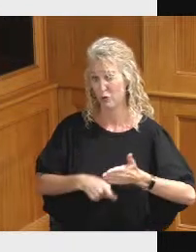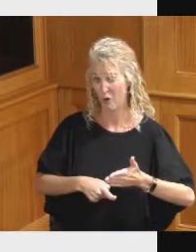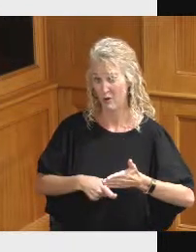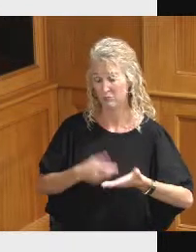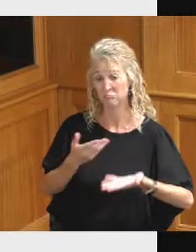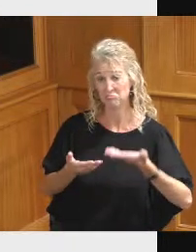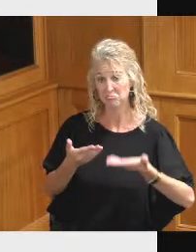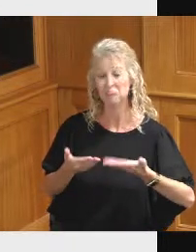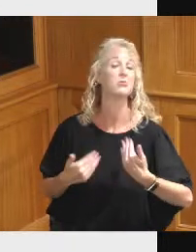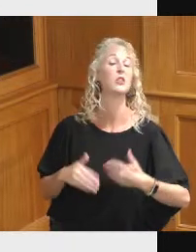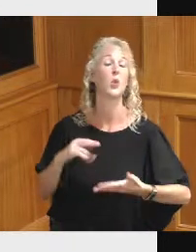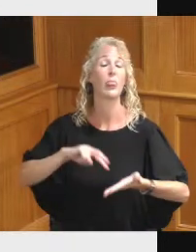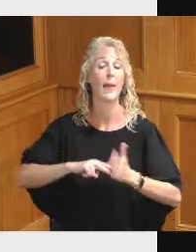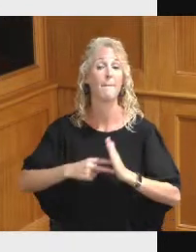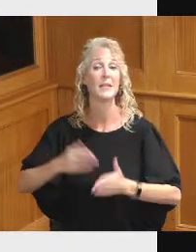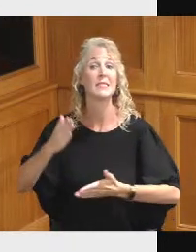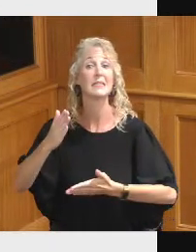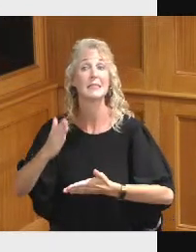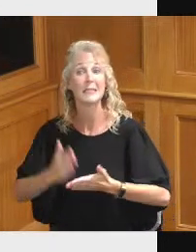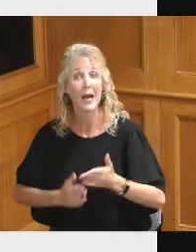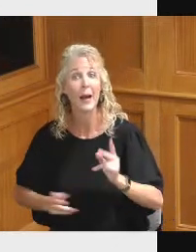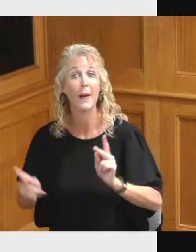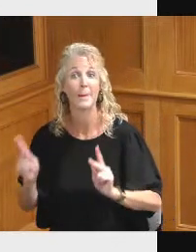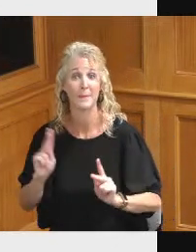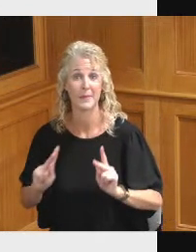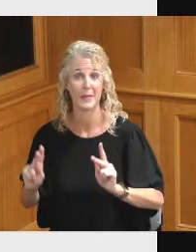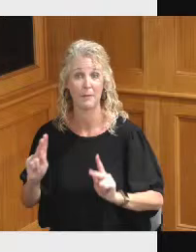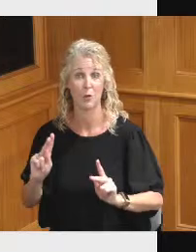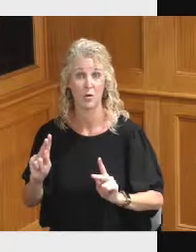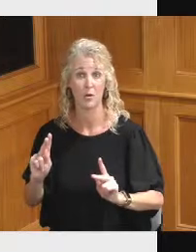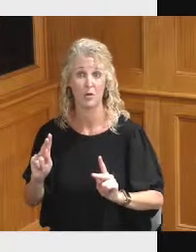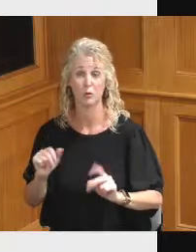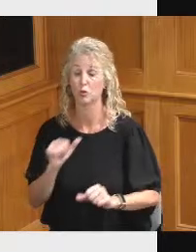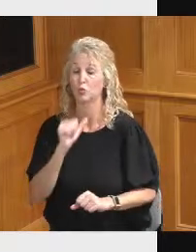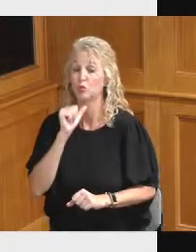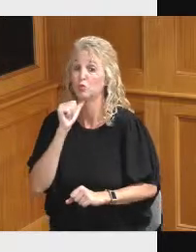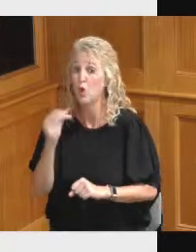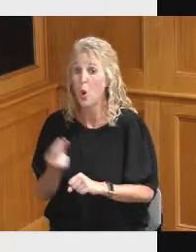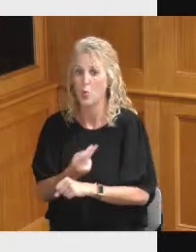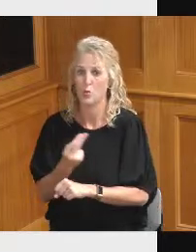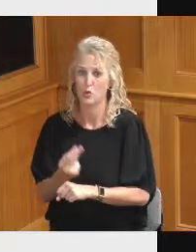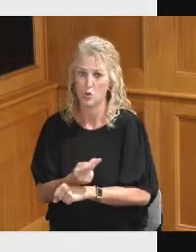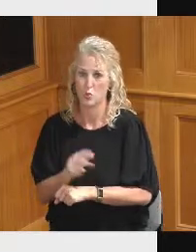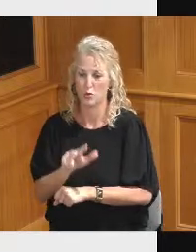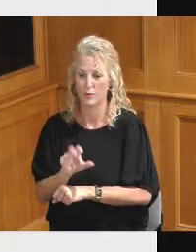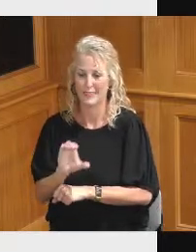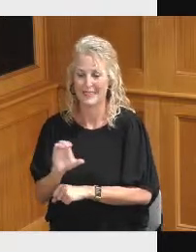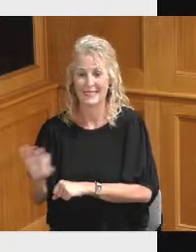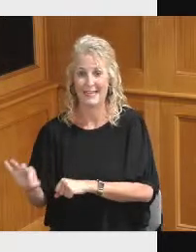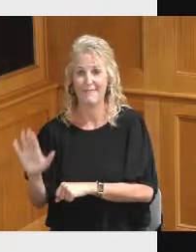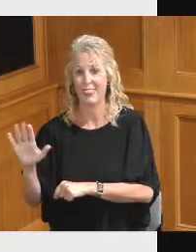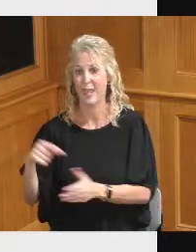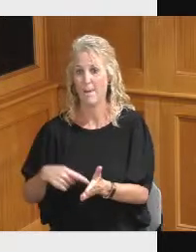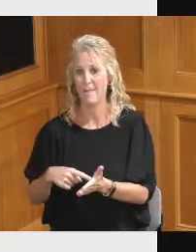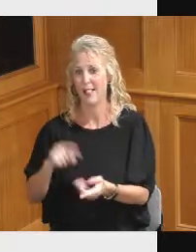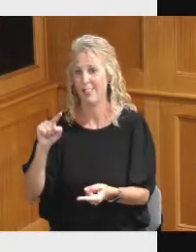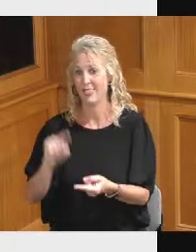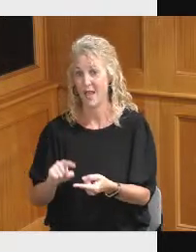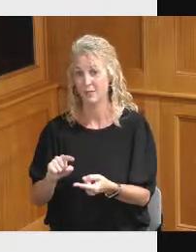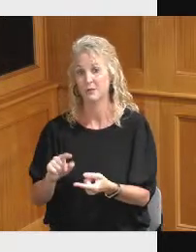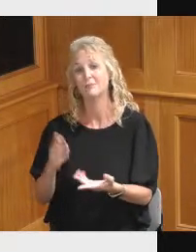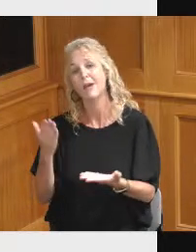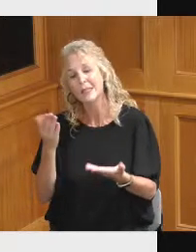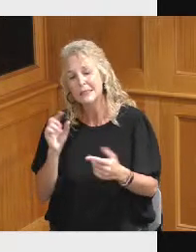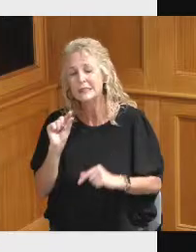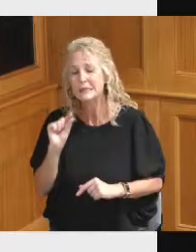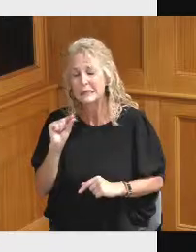it would allow some customers to who do not use that much water, they would see a reduction in their bill. But there is some potential